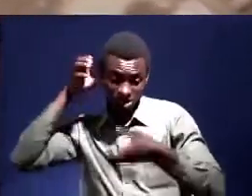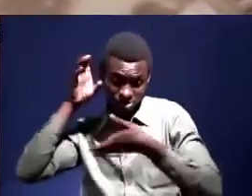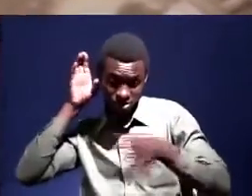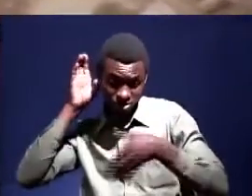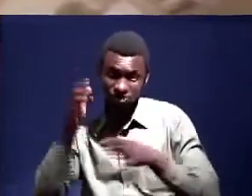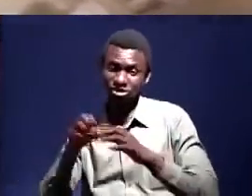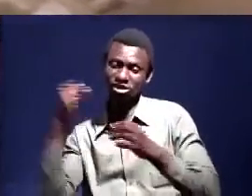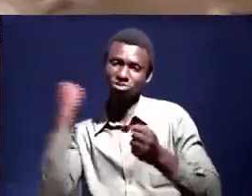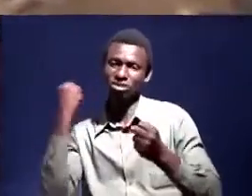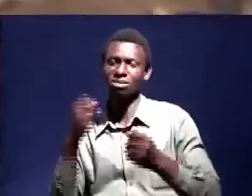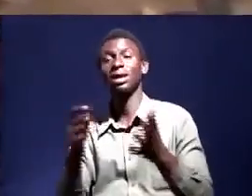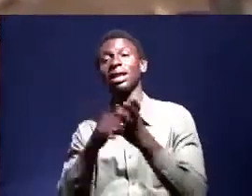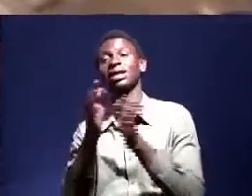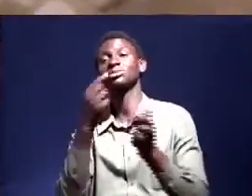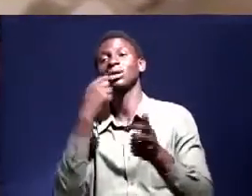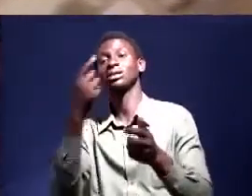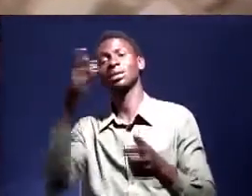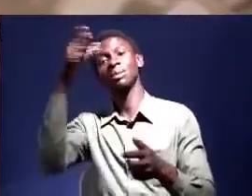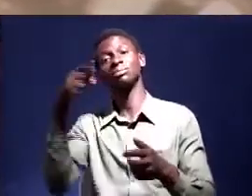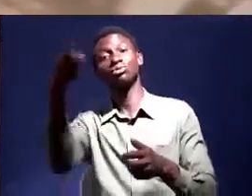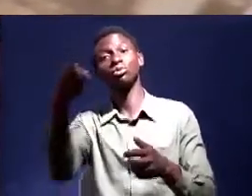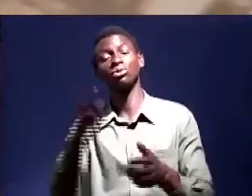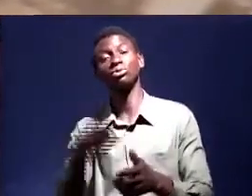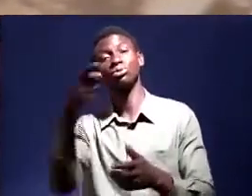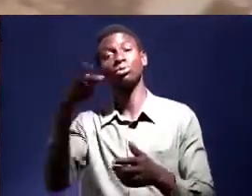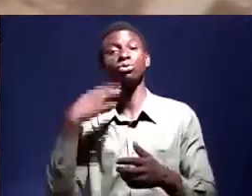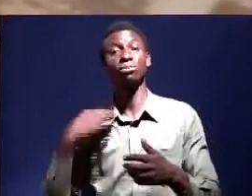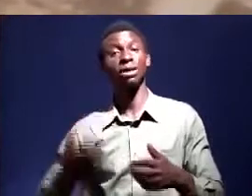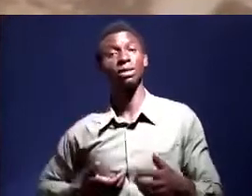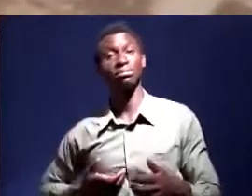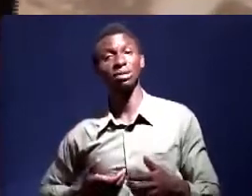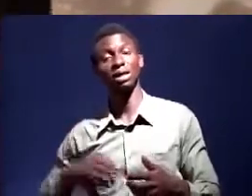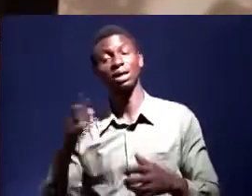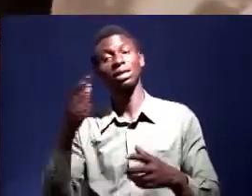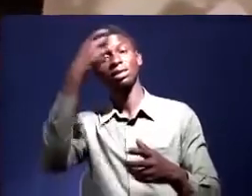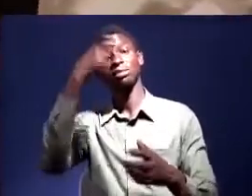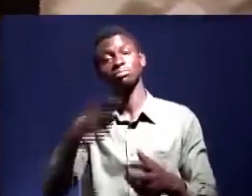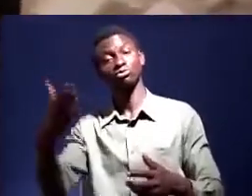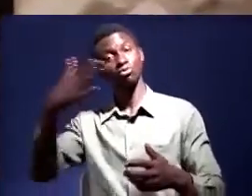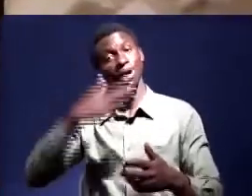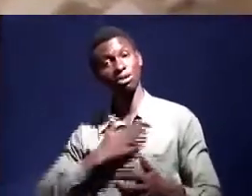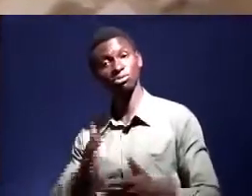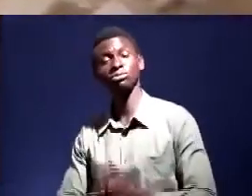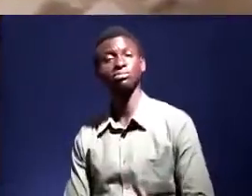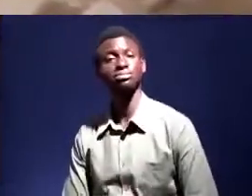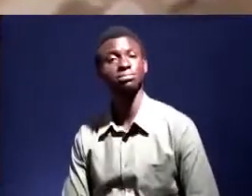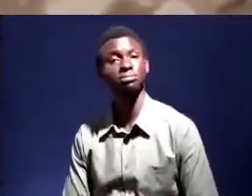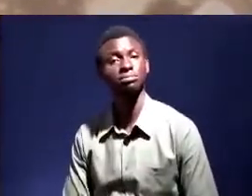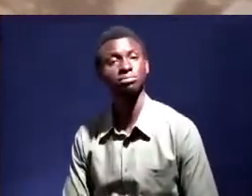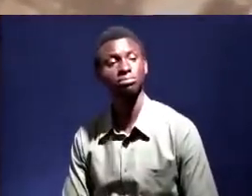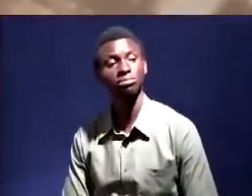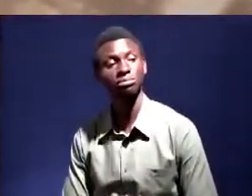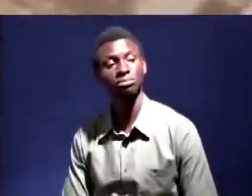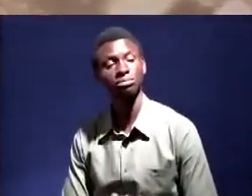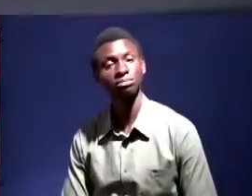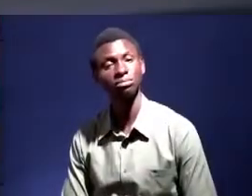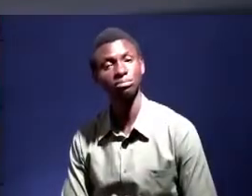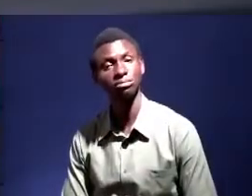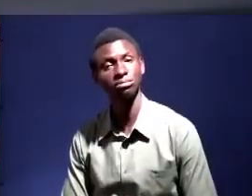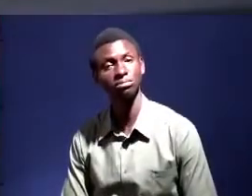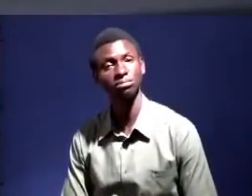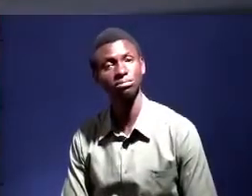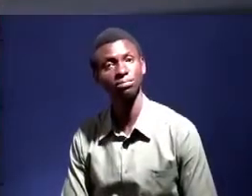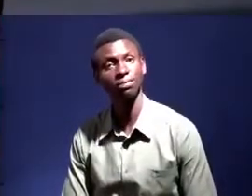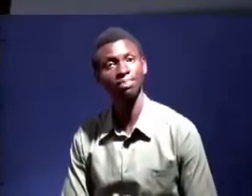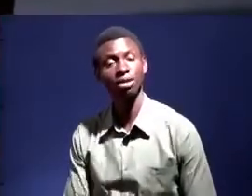mtu huyu, this woman, huyu mwanamke, is one of mine. Ni mtu ambaye ni wangu. Baptism does not mean you're perfect.